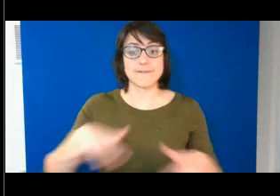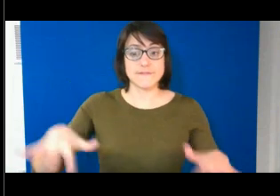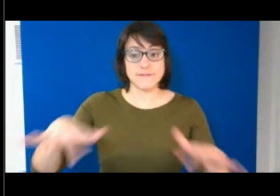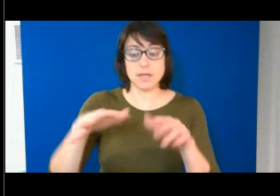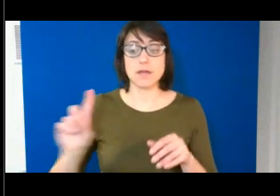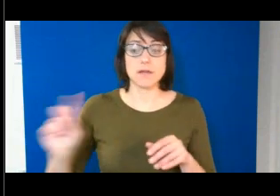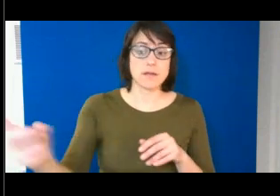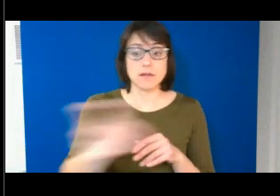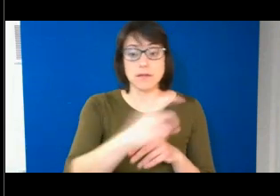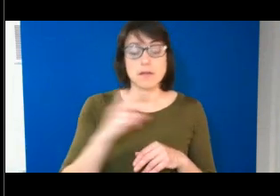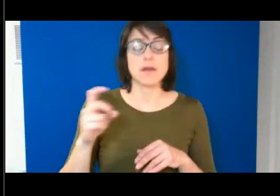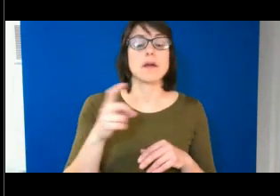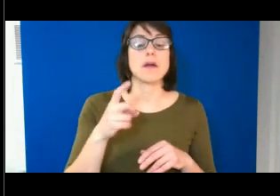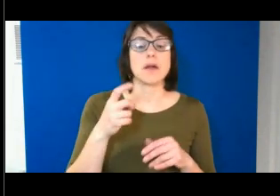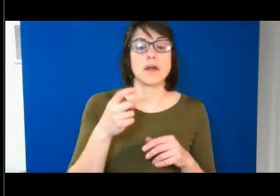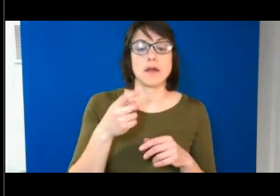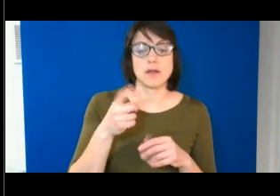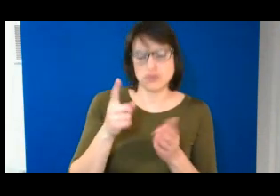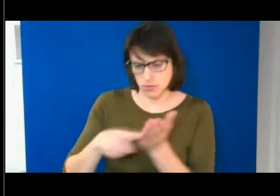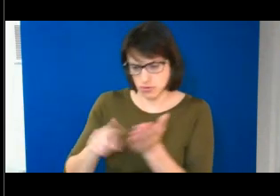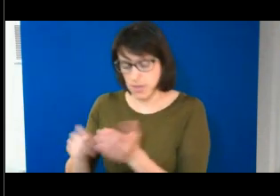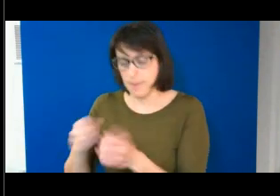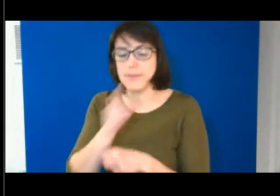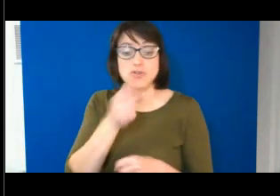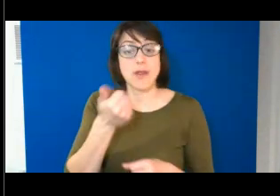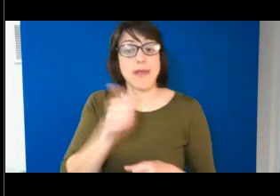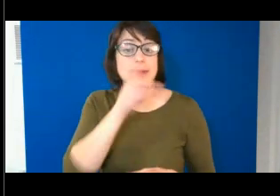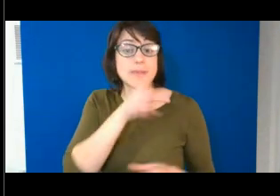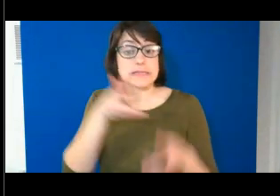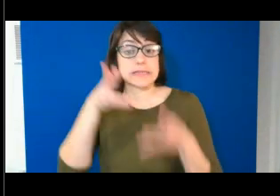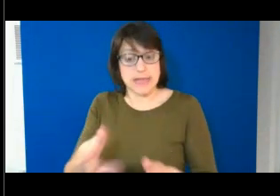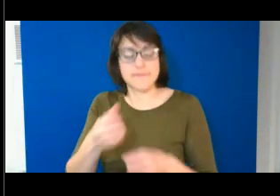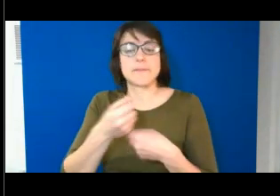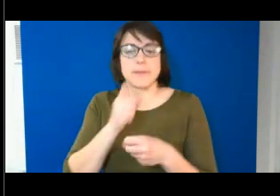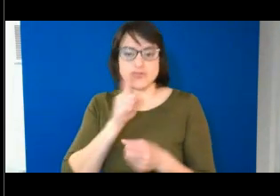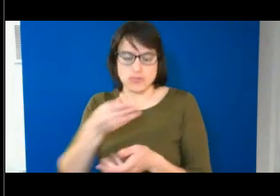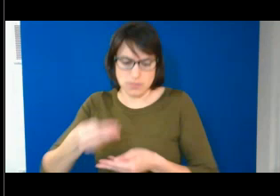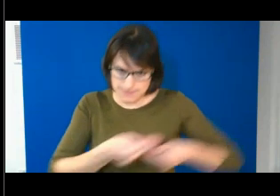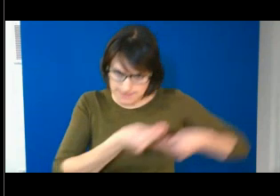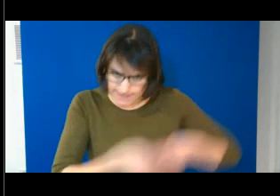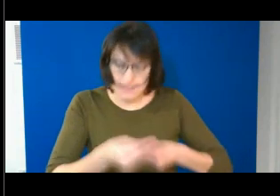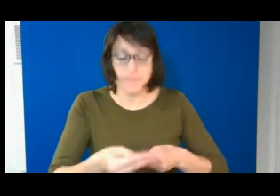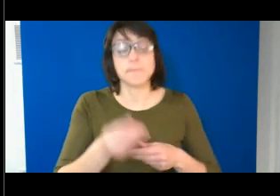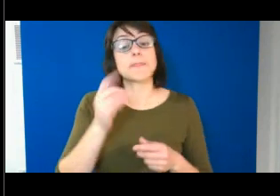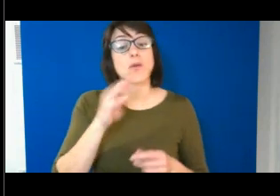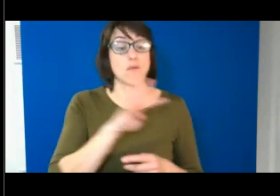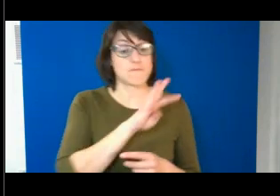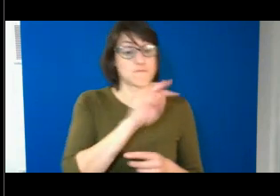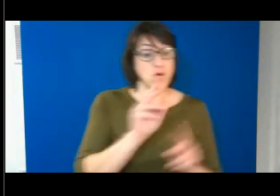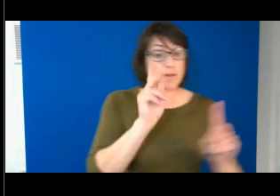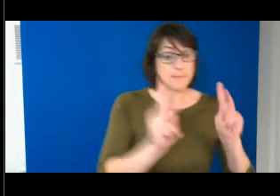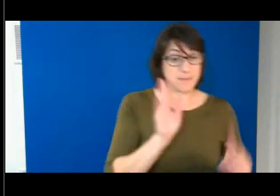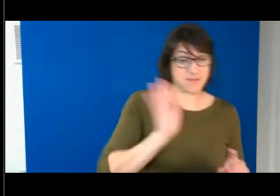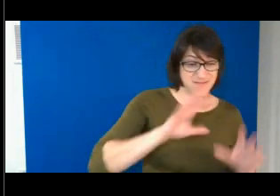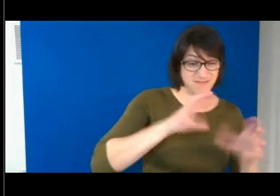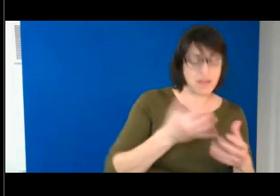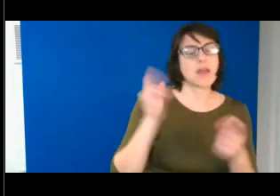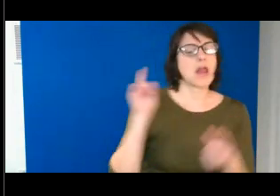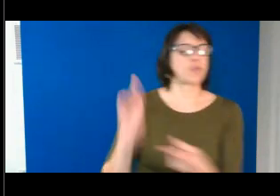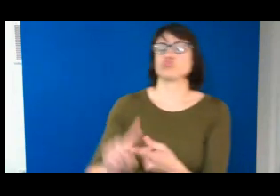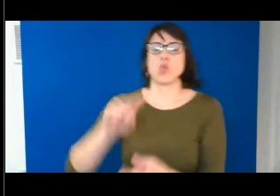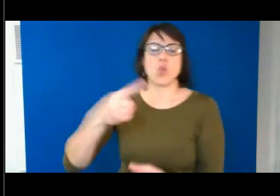got left behind continues to get fed in, so that it replaces down from 40 people down to 3 people to produce this